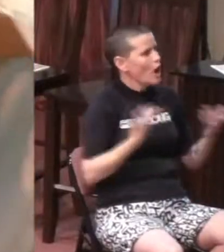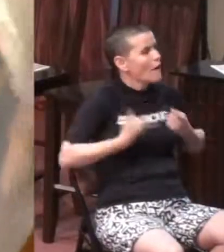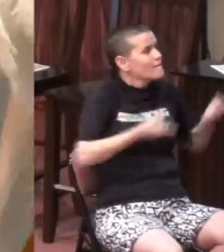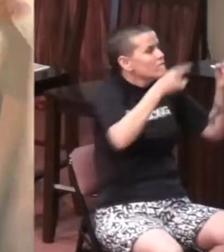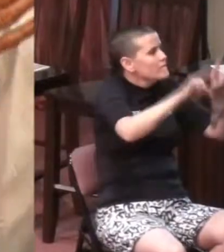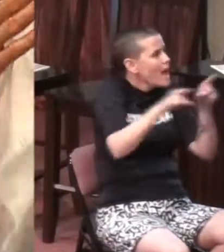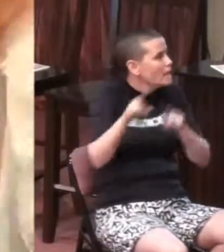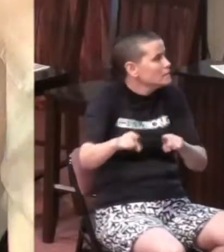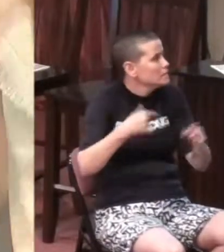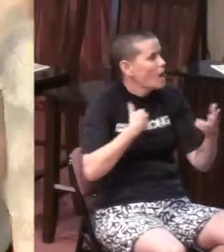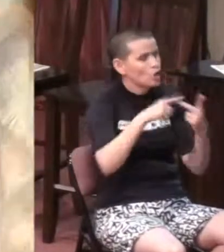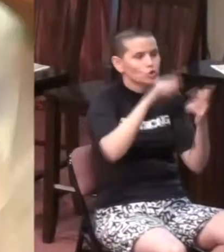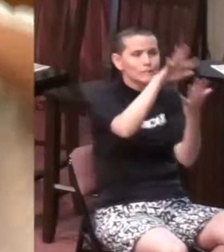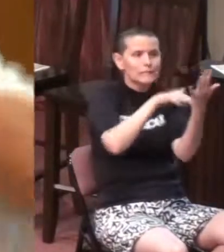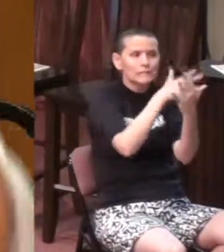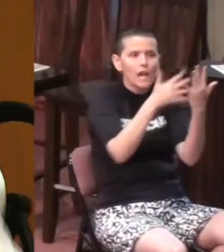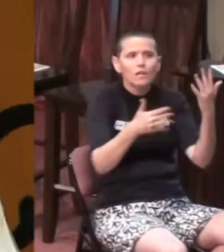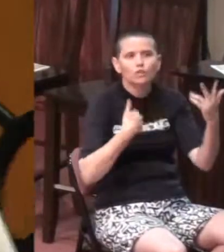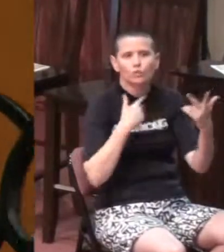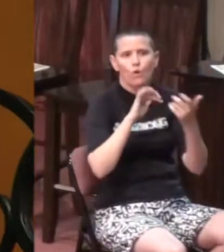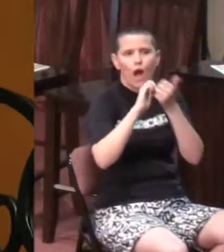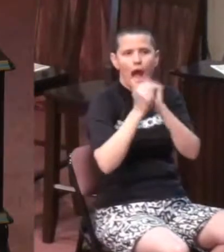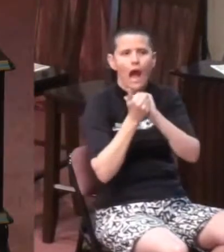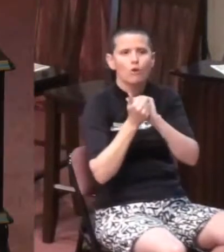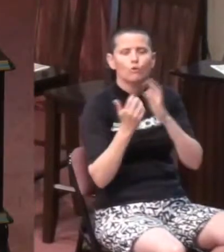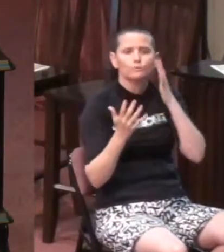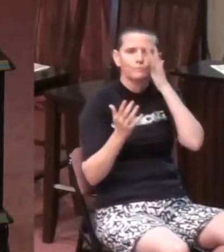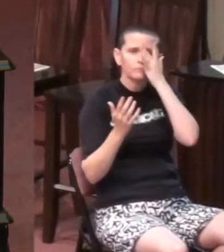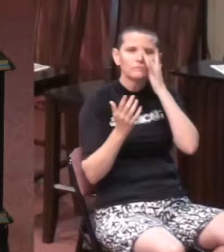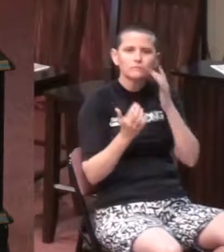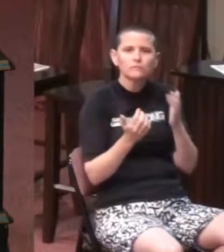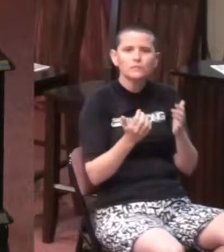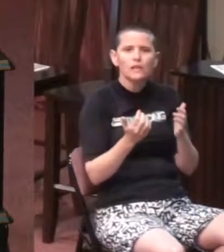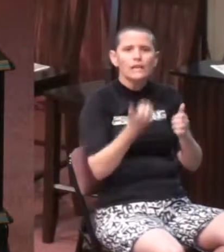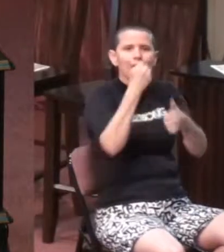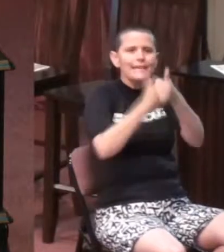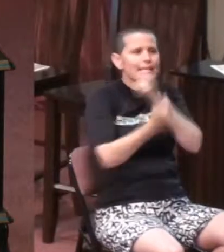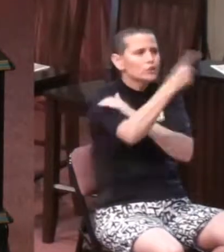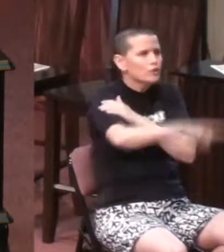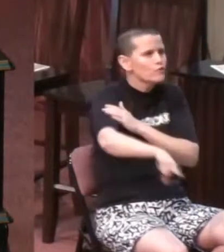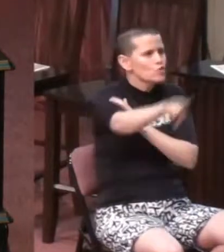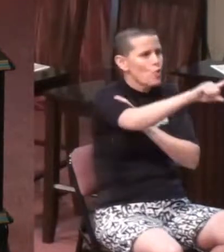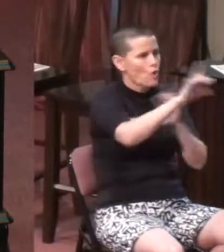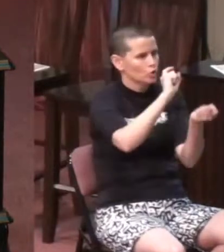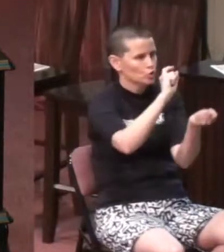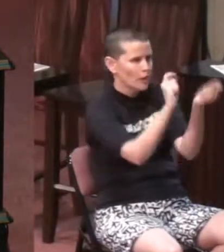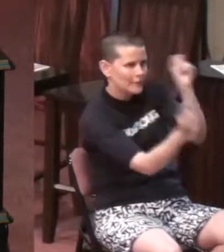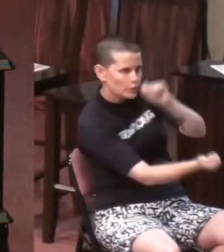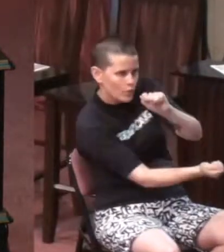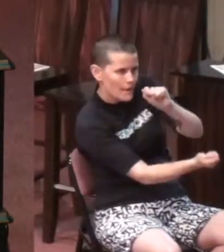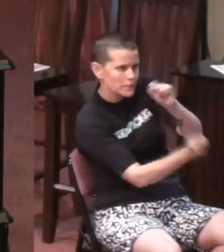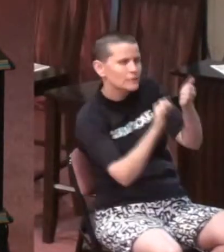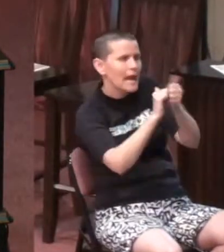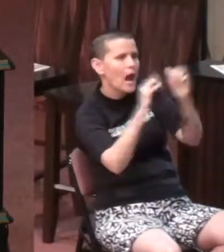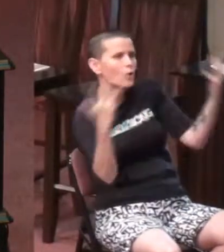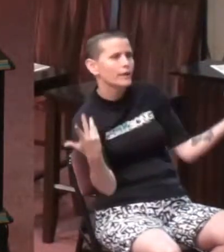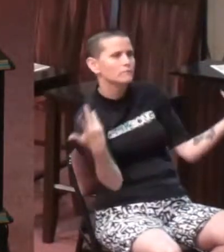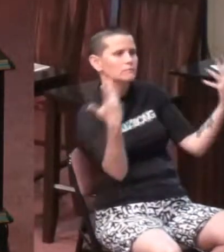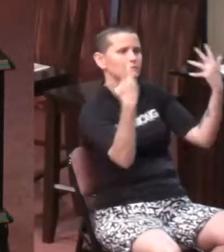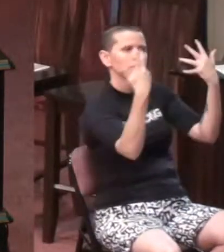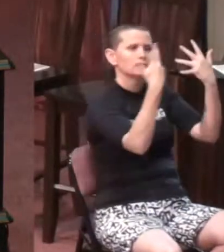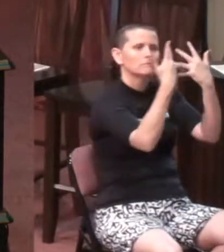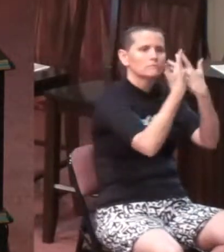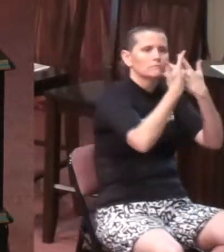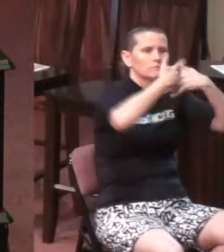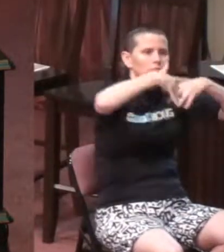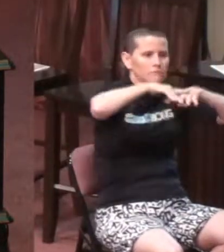you how what we're doing fits into the whole system of your transformation. It's going to be in our new event approval process